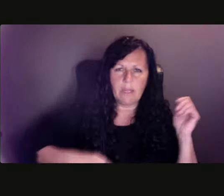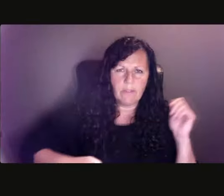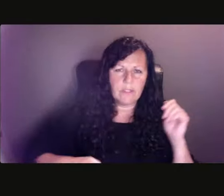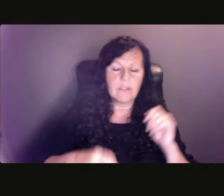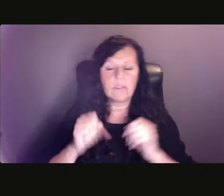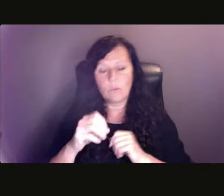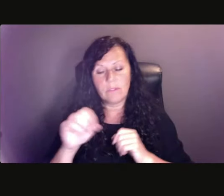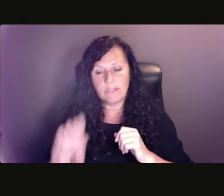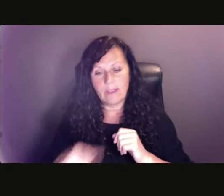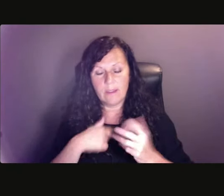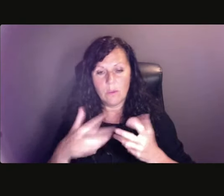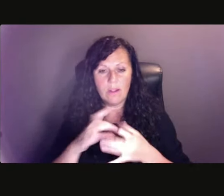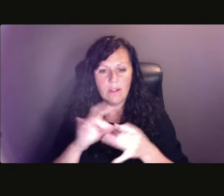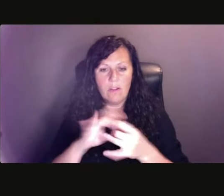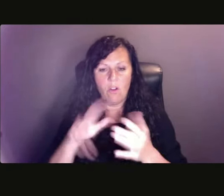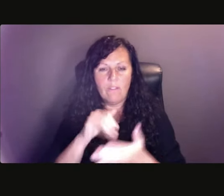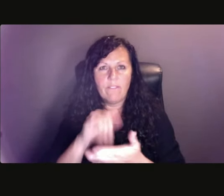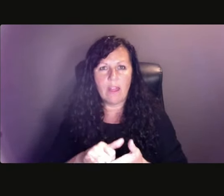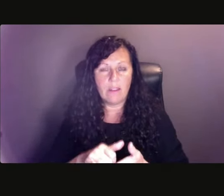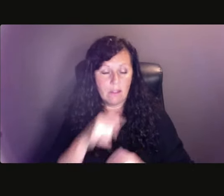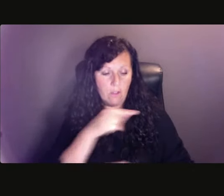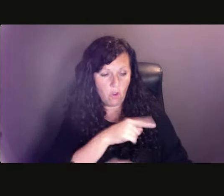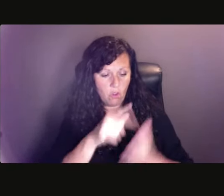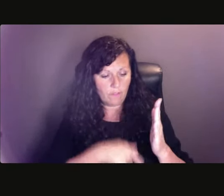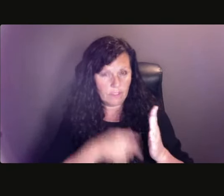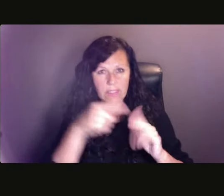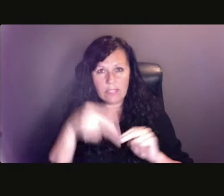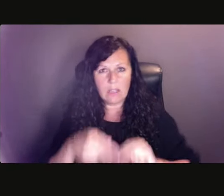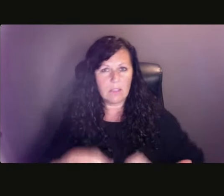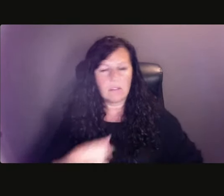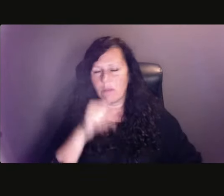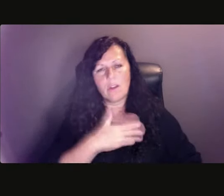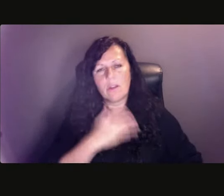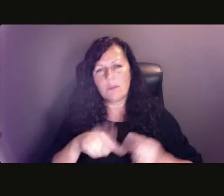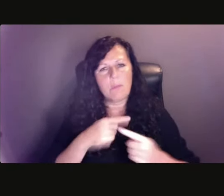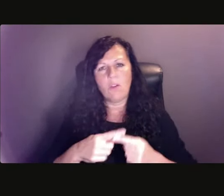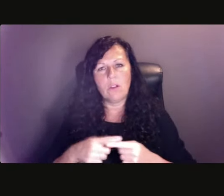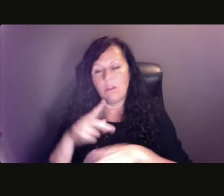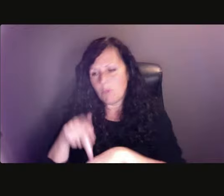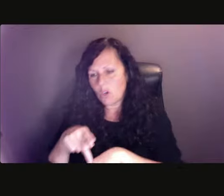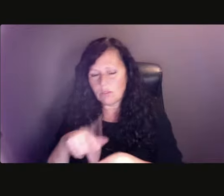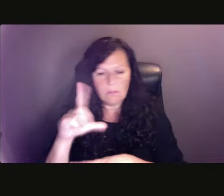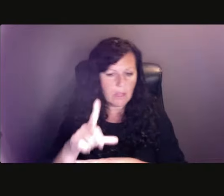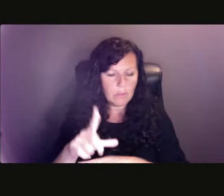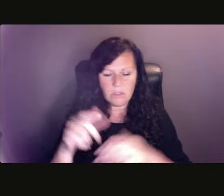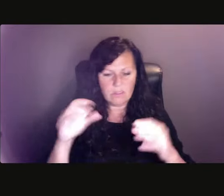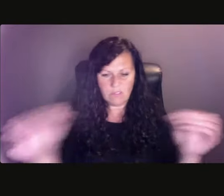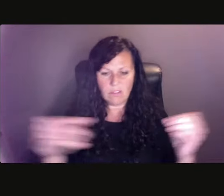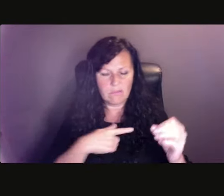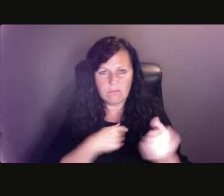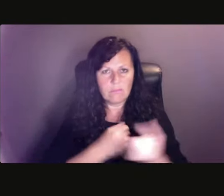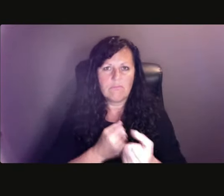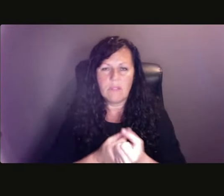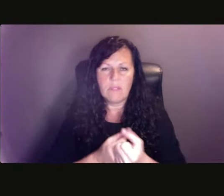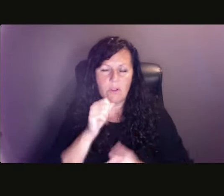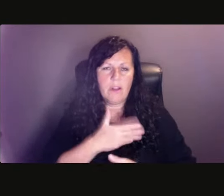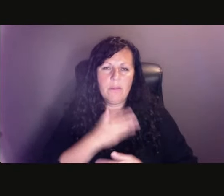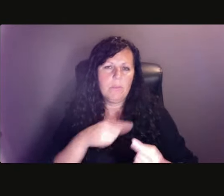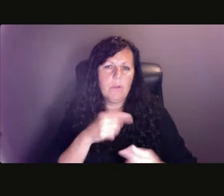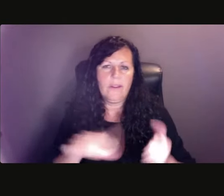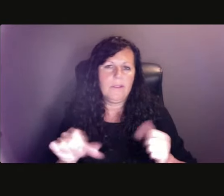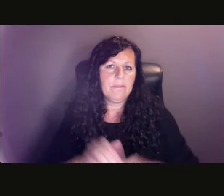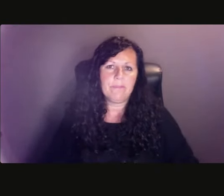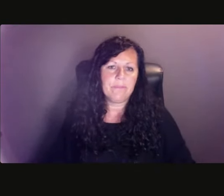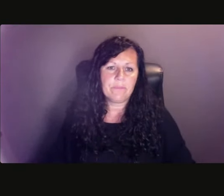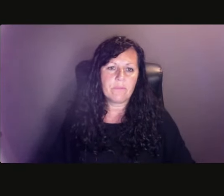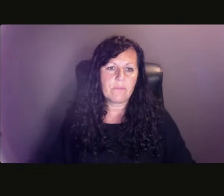and none of these cuts I'm happy about, not to parks, not to libraries, not to any of it. So thank you, Councillor. I guess just to